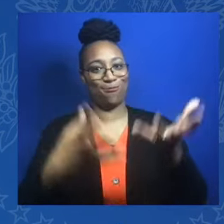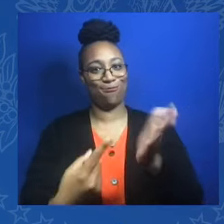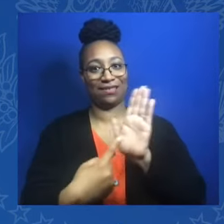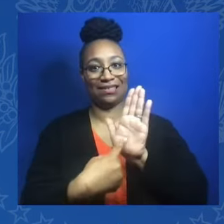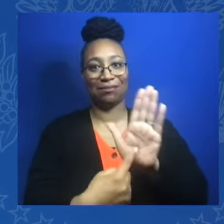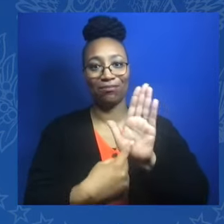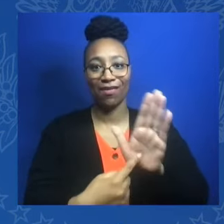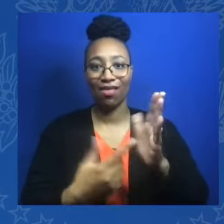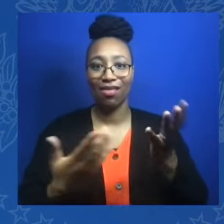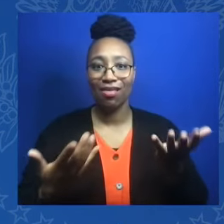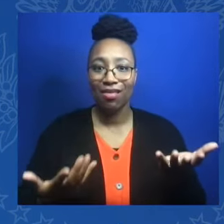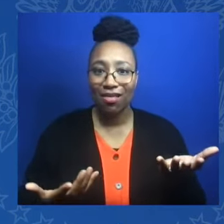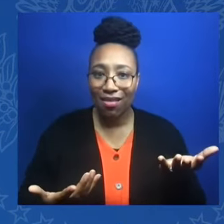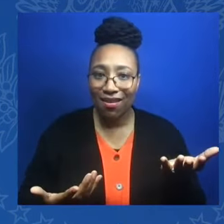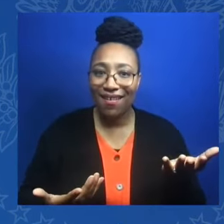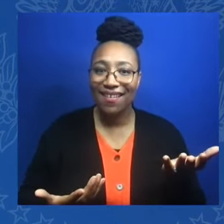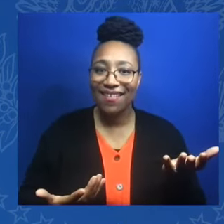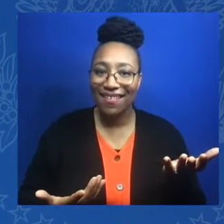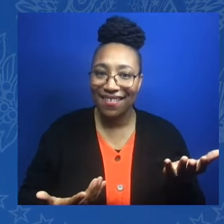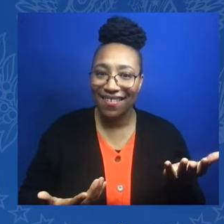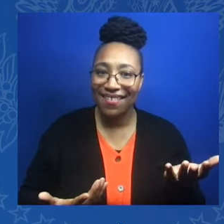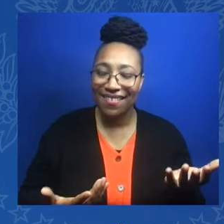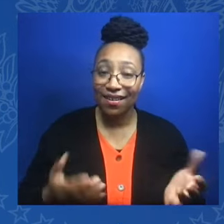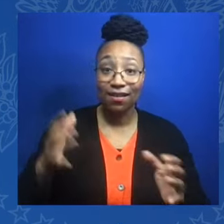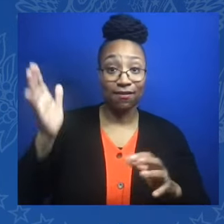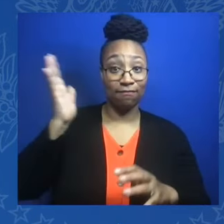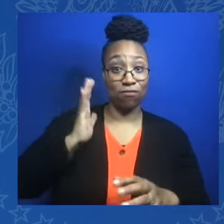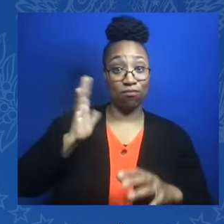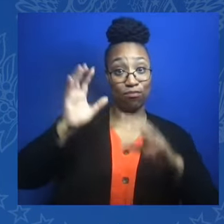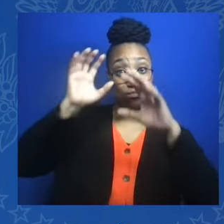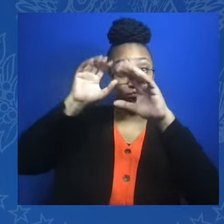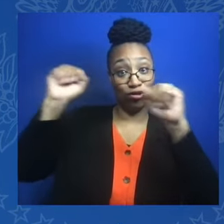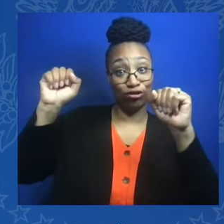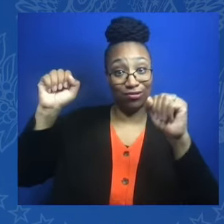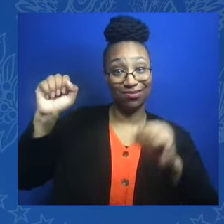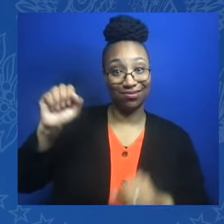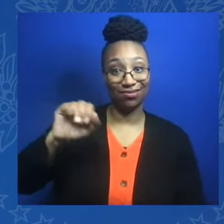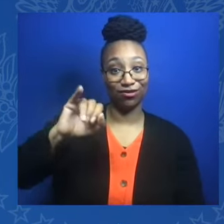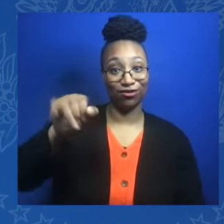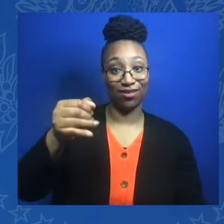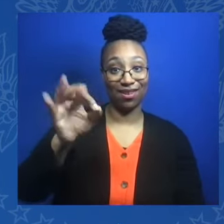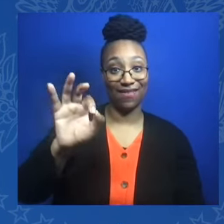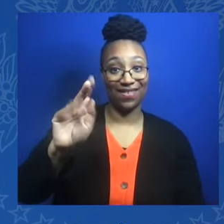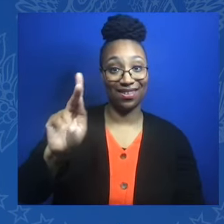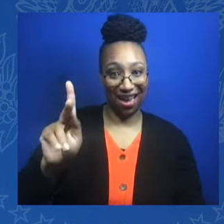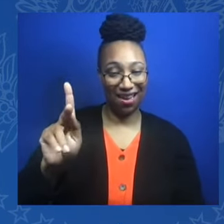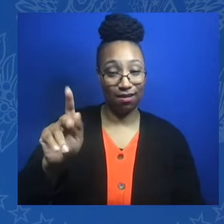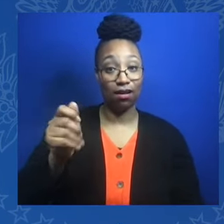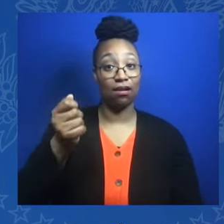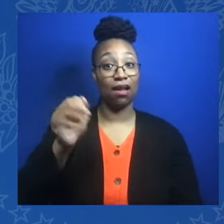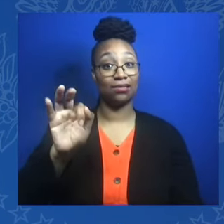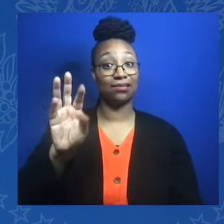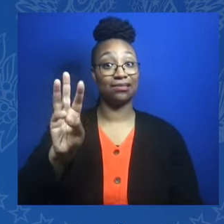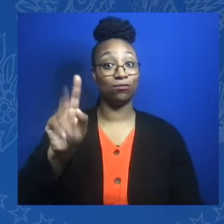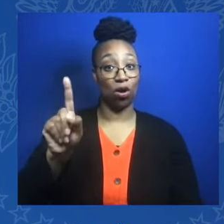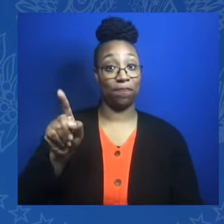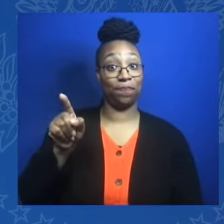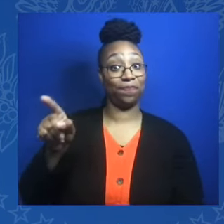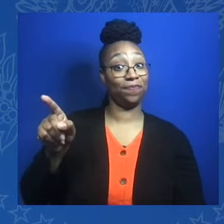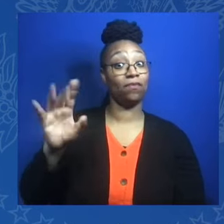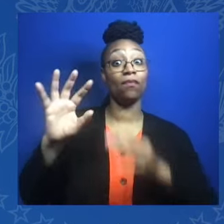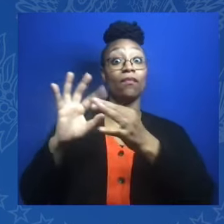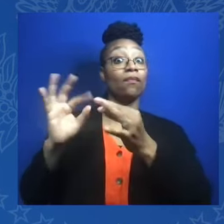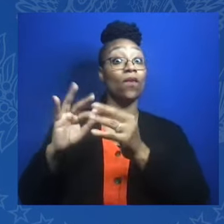when he spoke here in 1961, and I quote, he said, ours is the unity of equal and independent